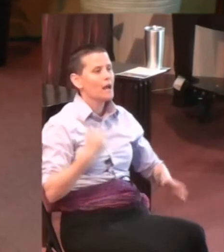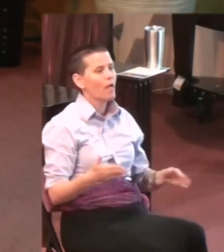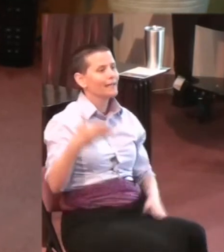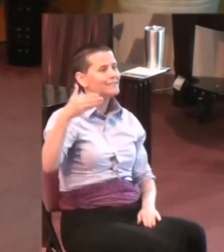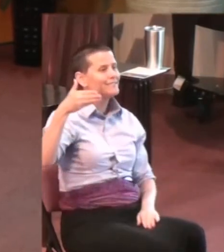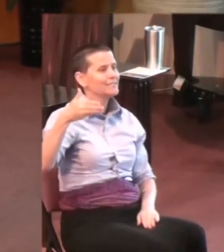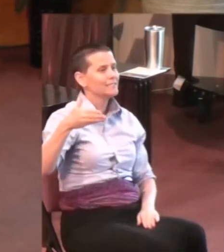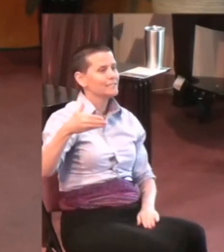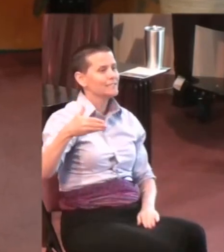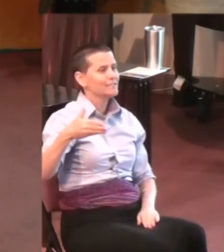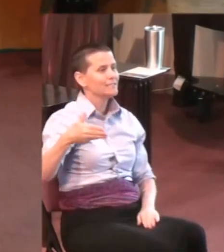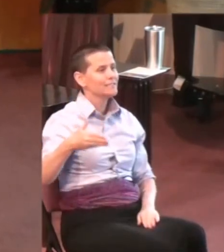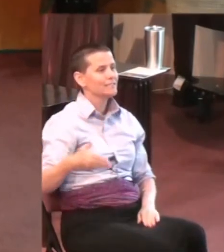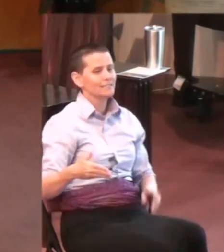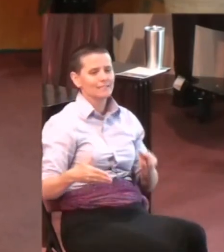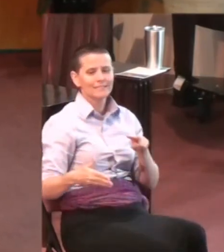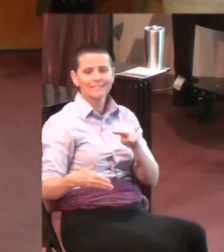it, oh God.